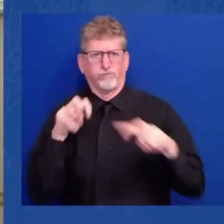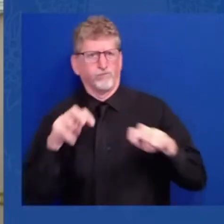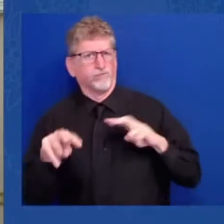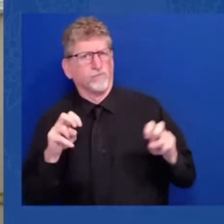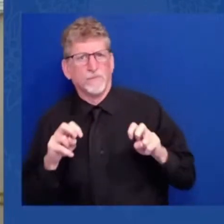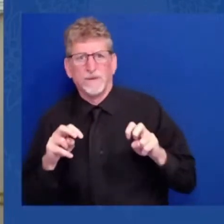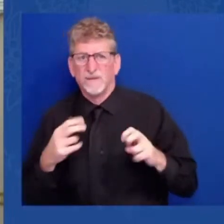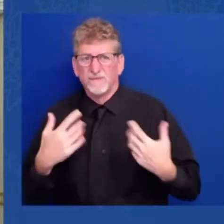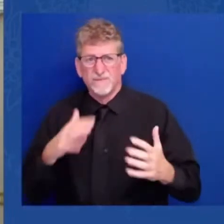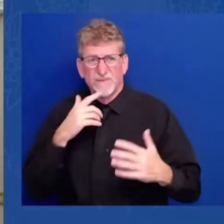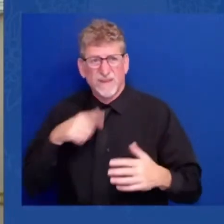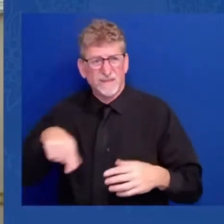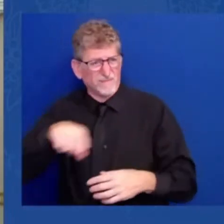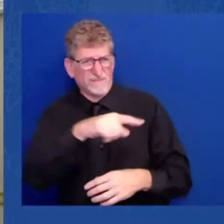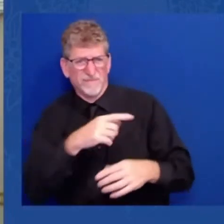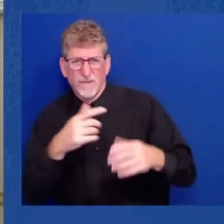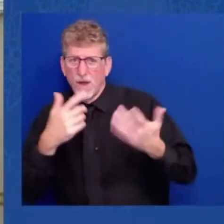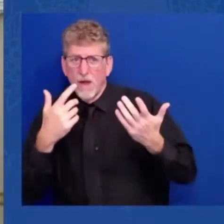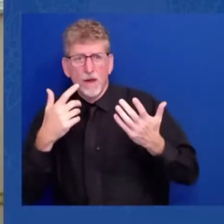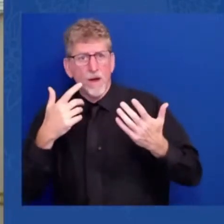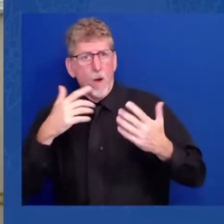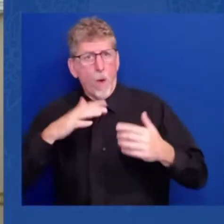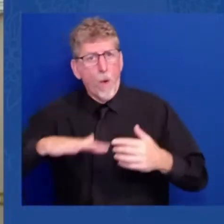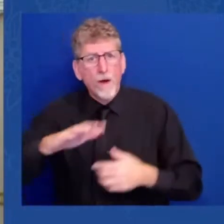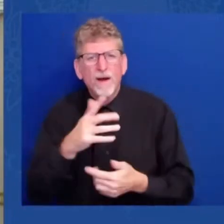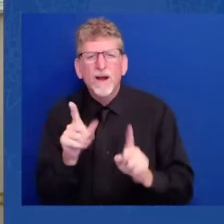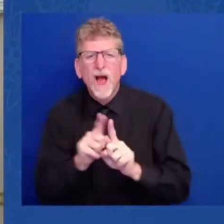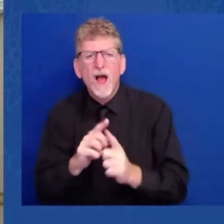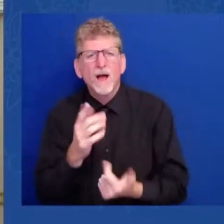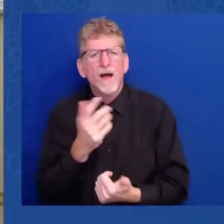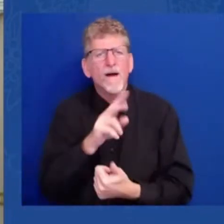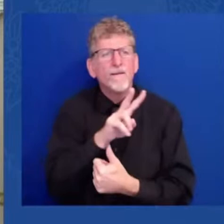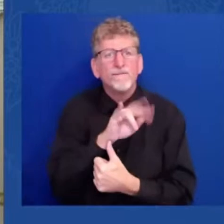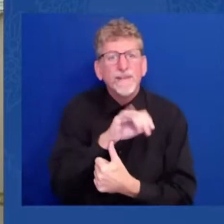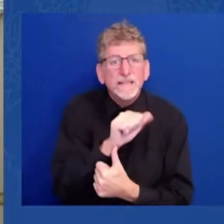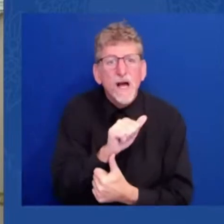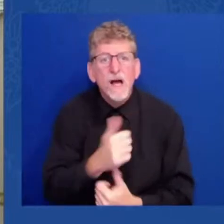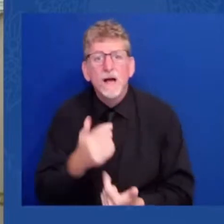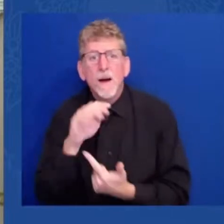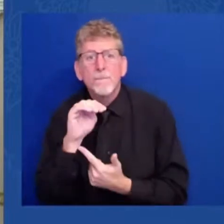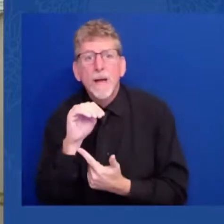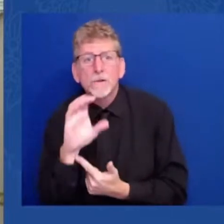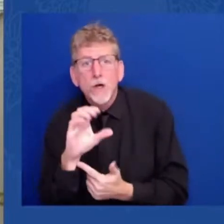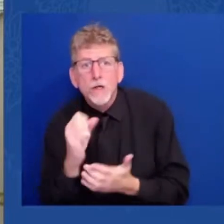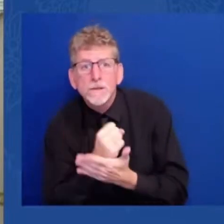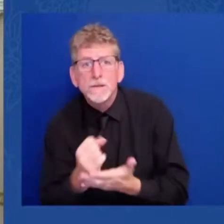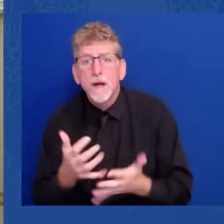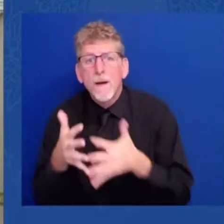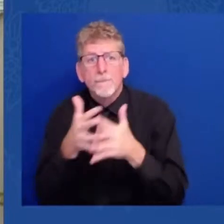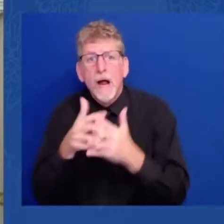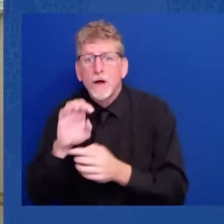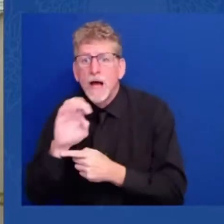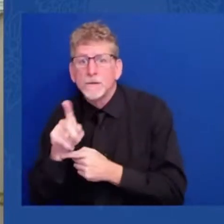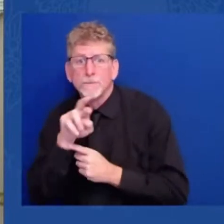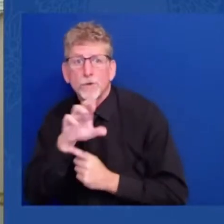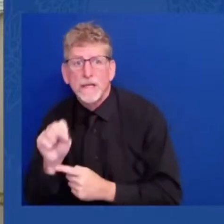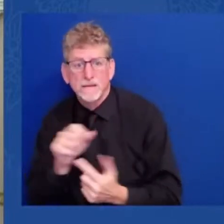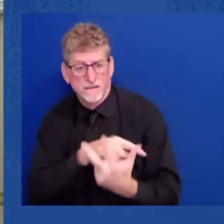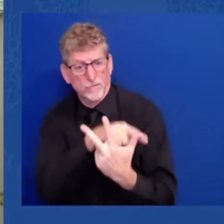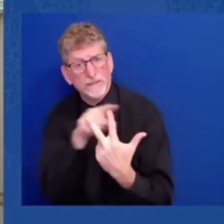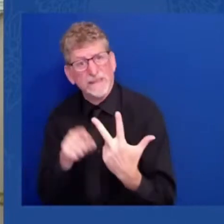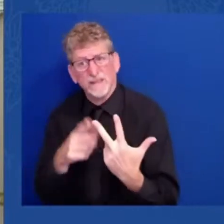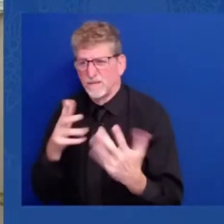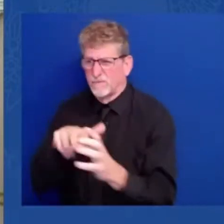in Russia, all of them, joining a growing list of American and global companies from Ford to Nike to Apple.